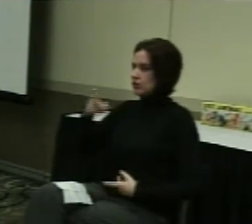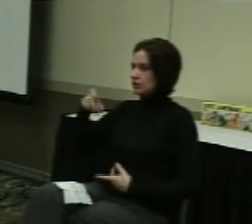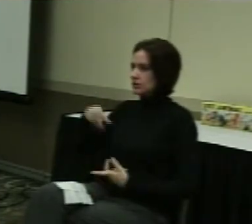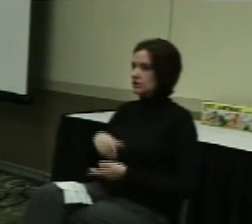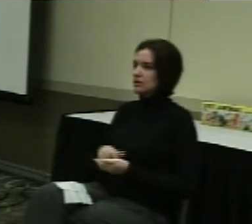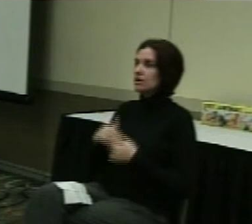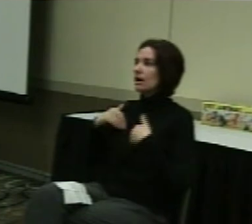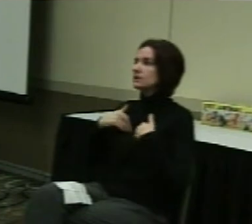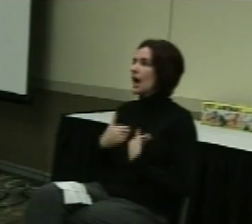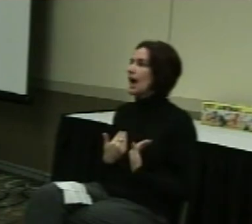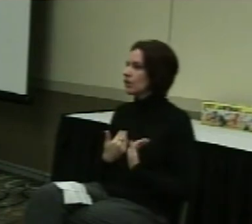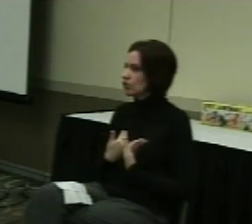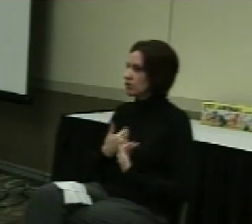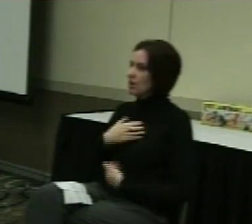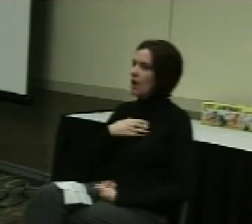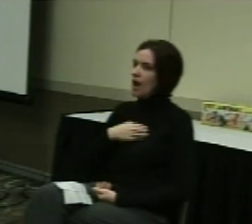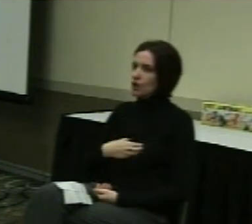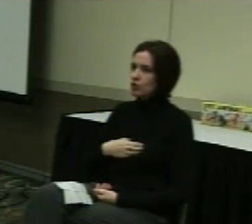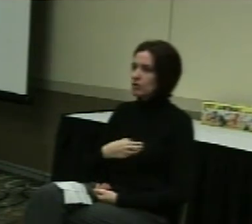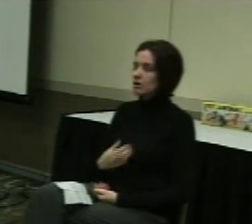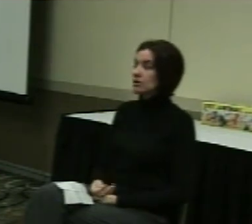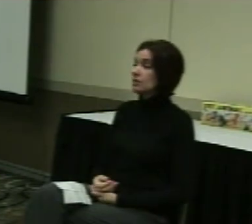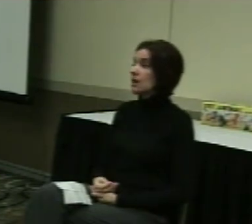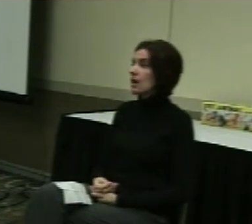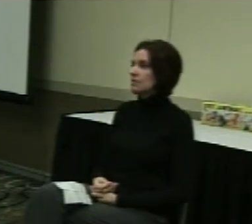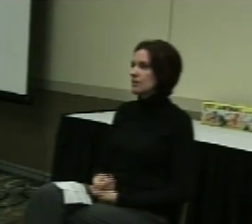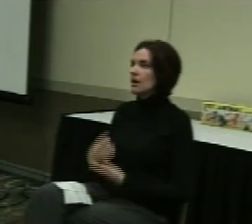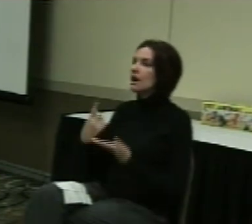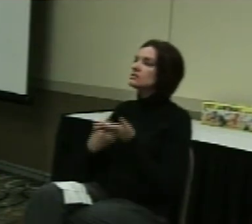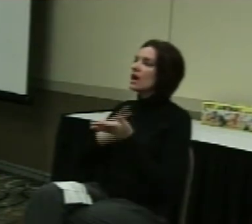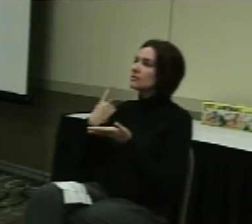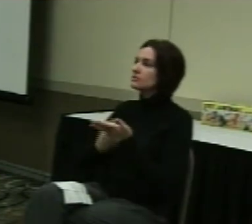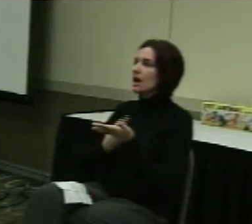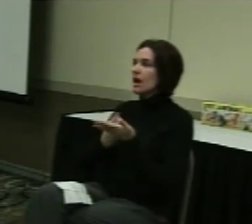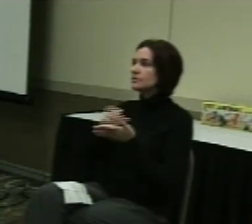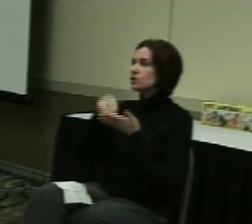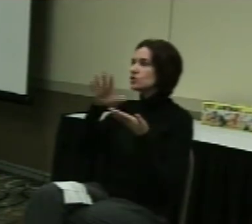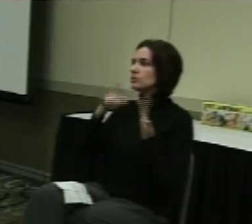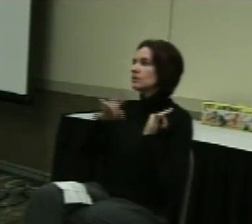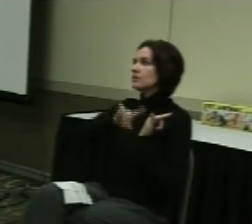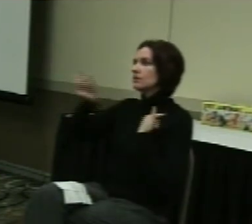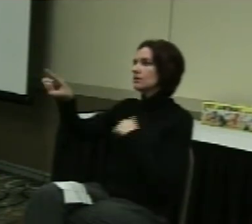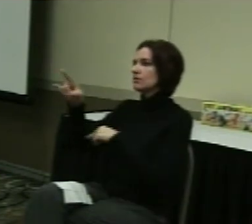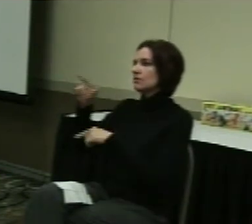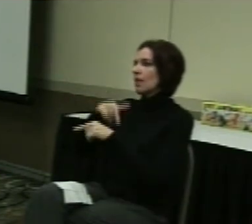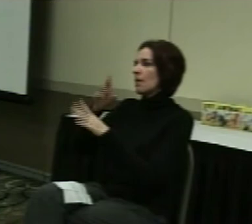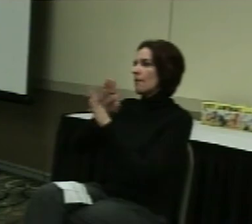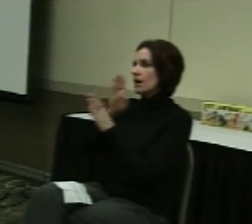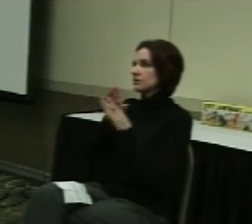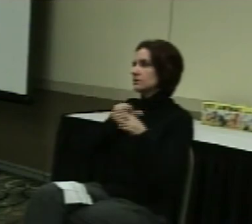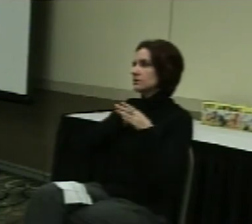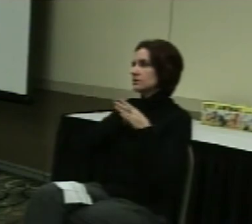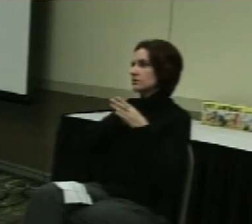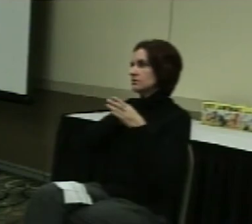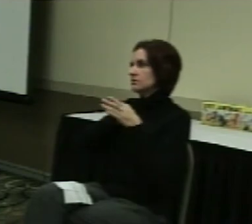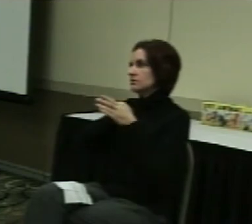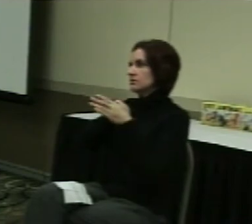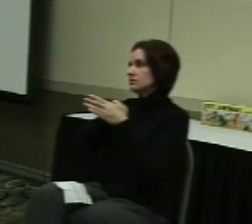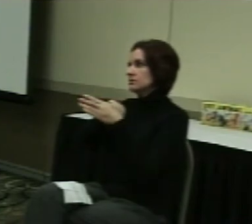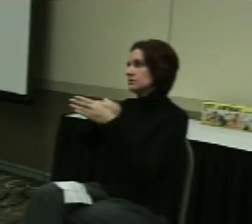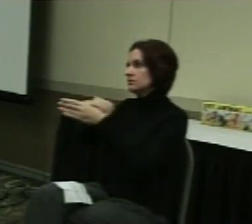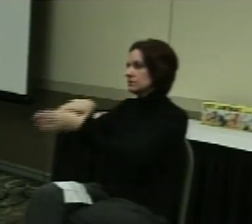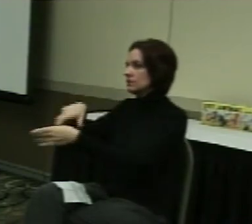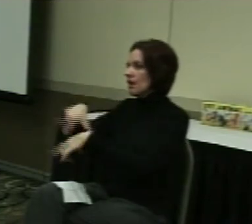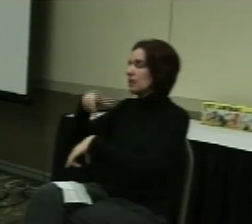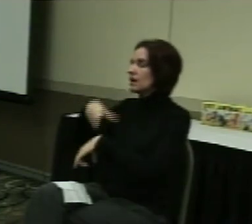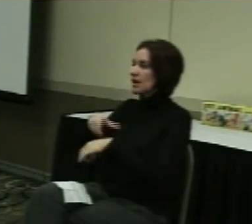know, sometimes children go a long way to school every morning on a bus. And how do they feel at the end of a long bus ride? Very important